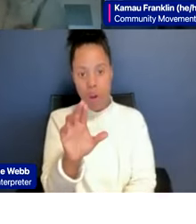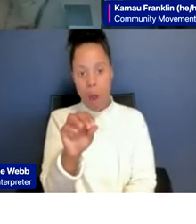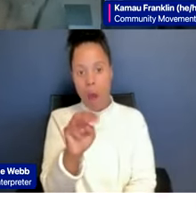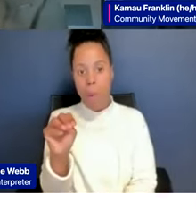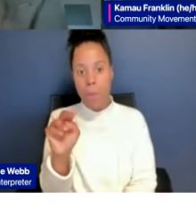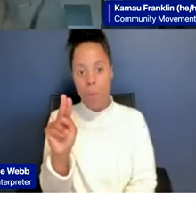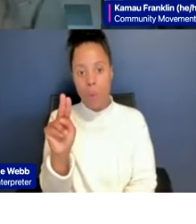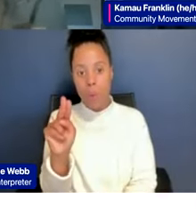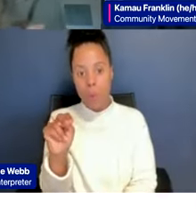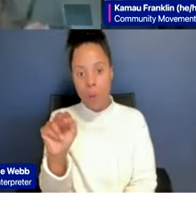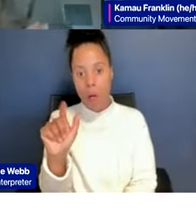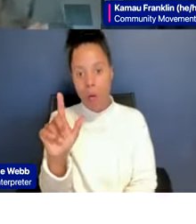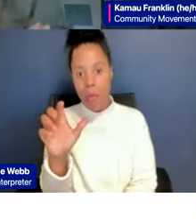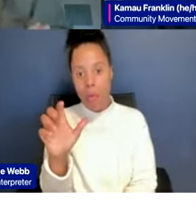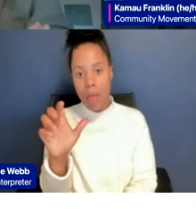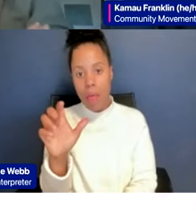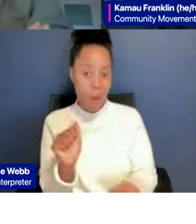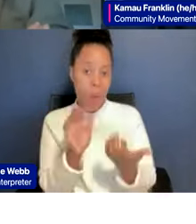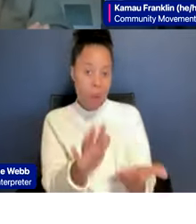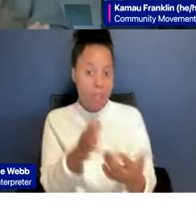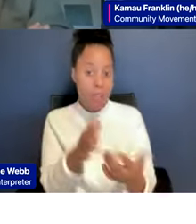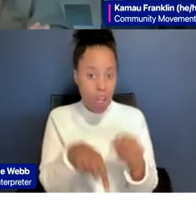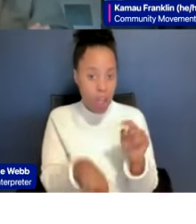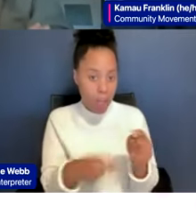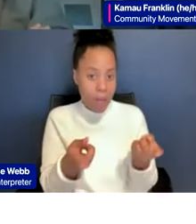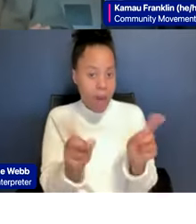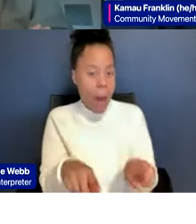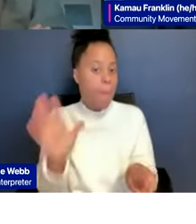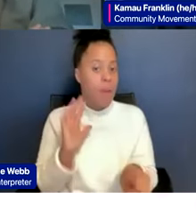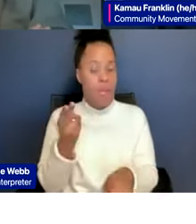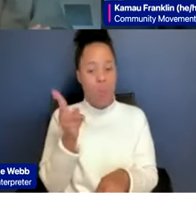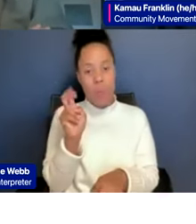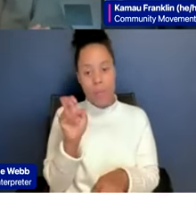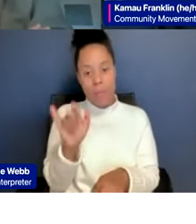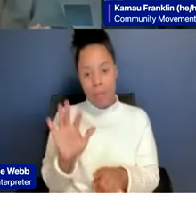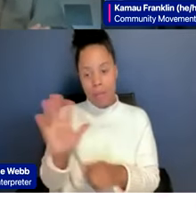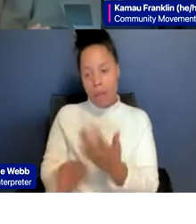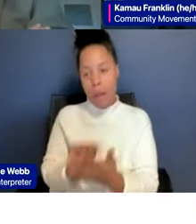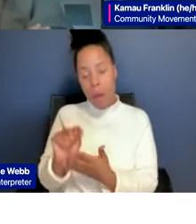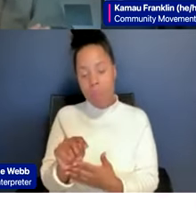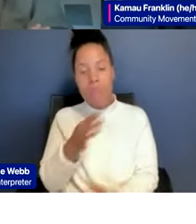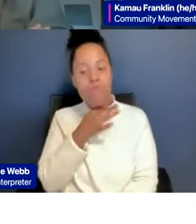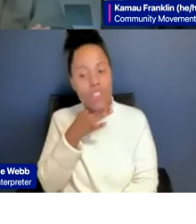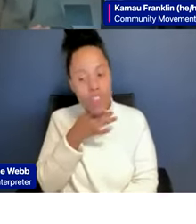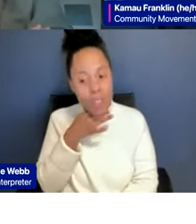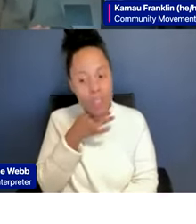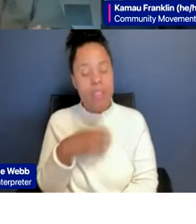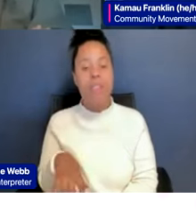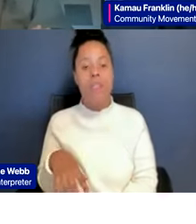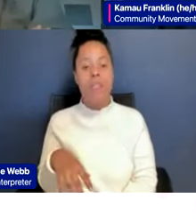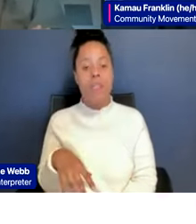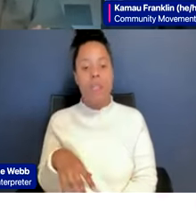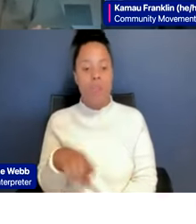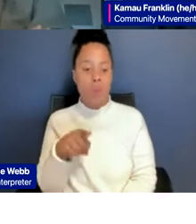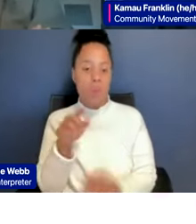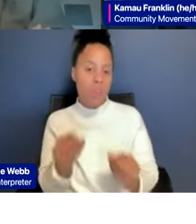so I'm just kind of curious. You can take that question any way direction you want to, but imagining the